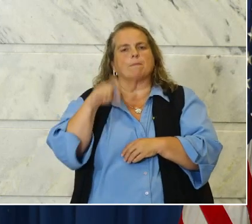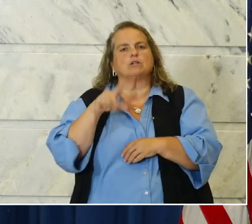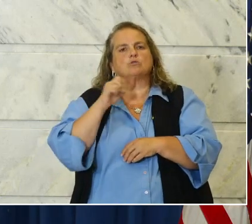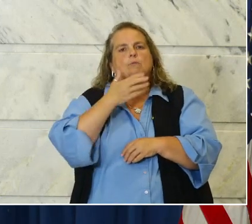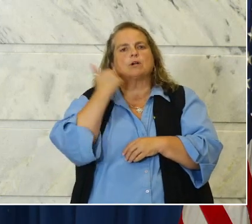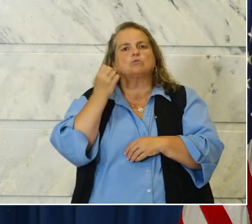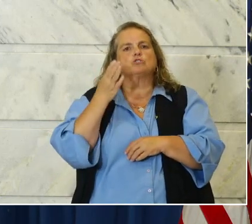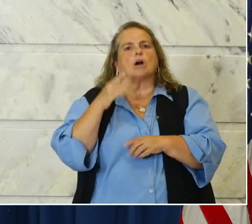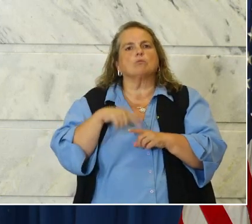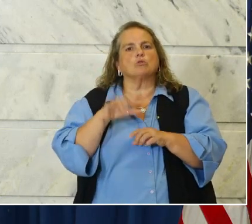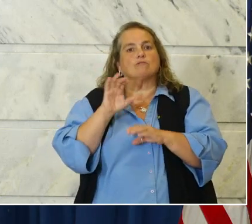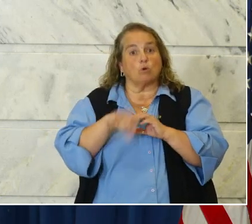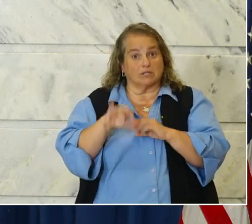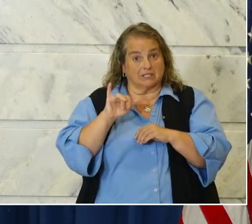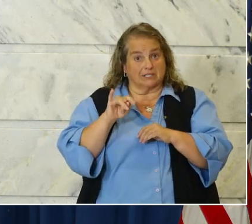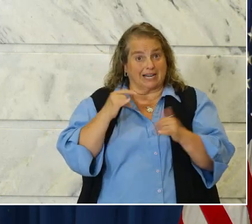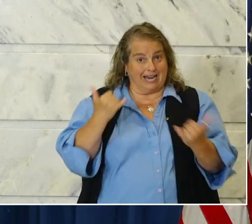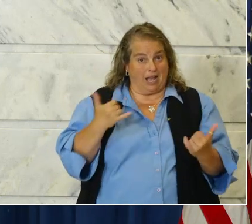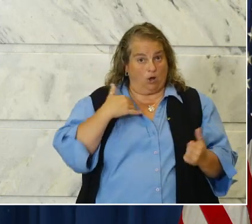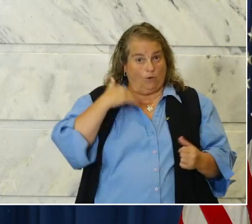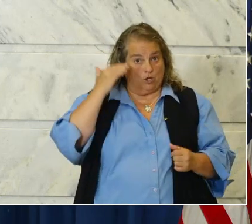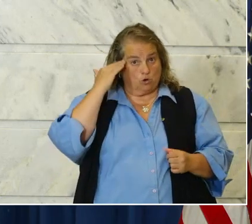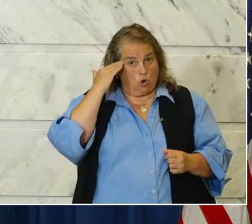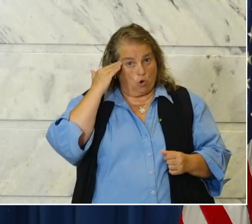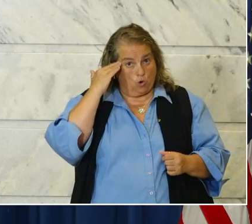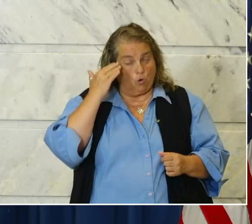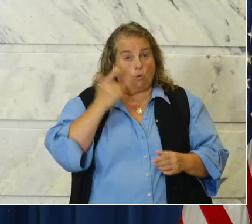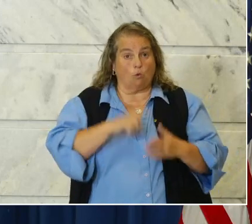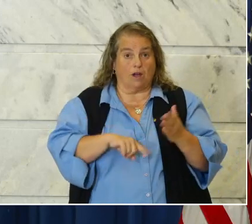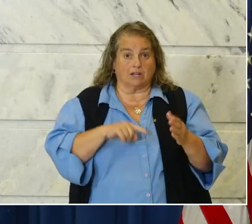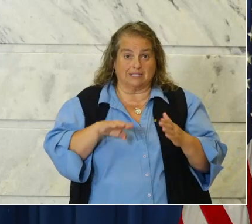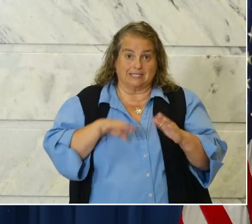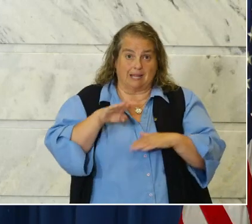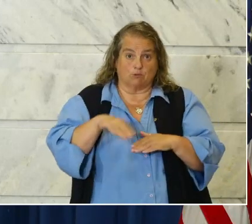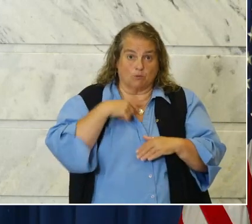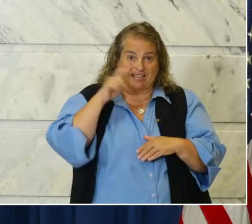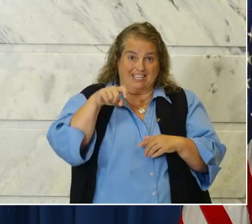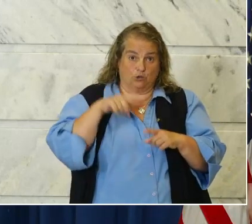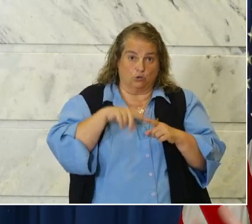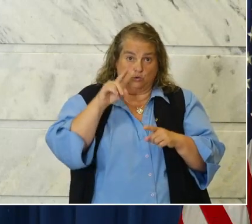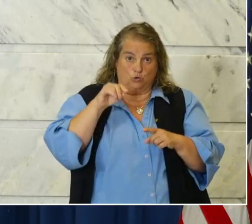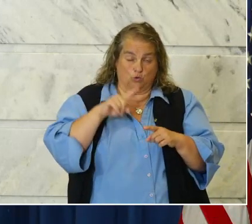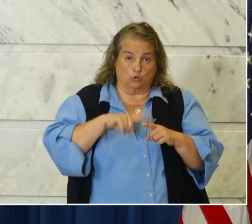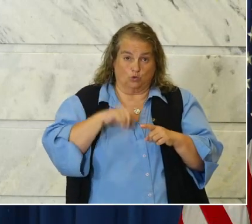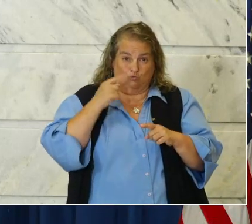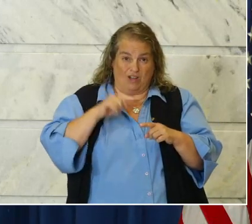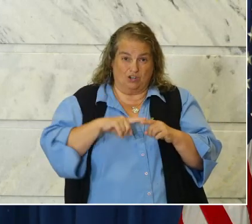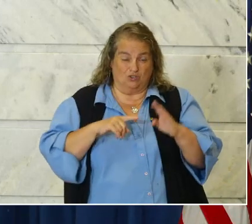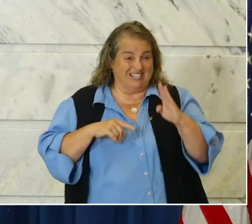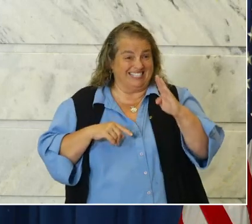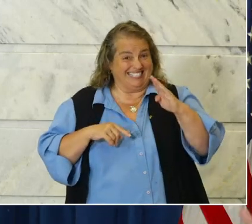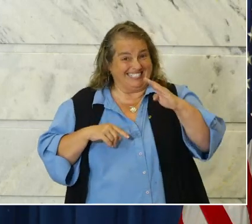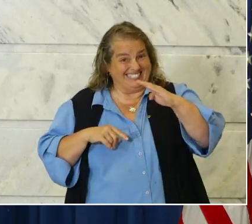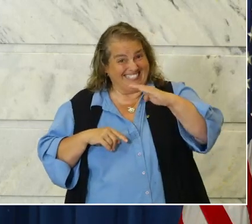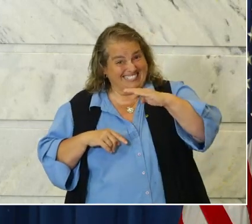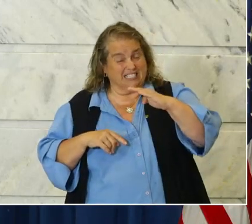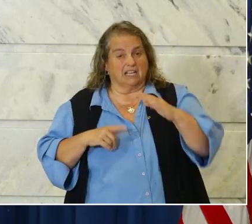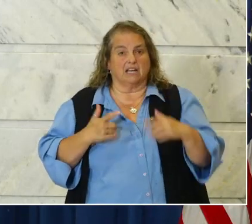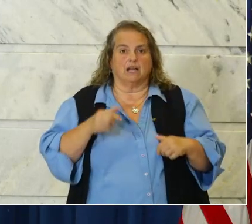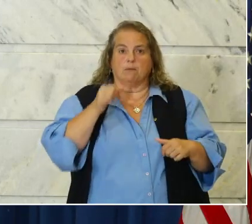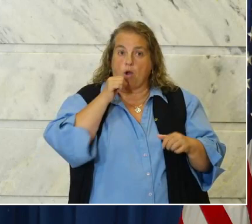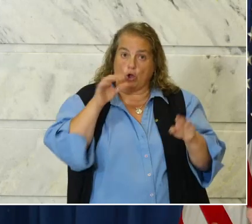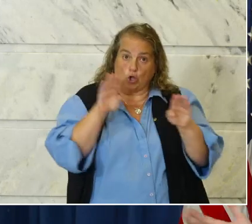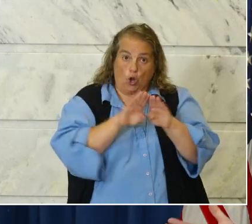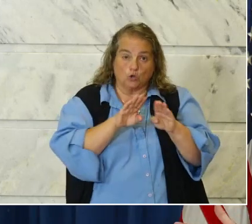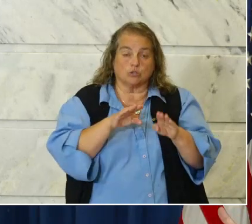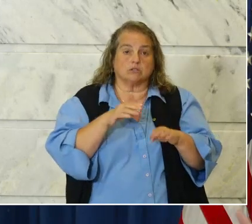on enforcement. And now knowing the steps that we need to take to stem the tide, knowing it won't take broader closures, knowing that we don't have to go